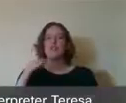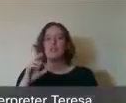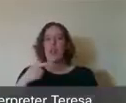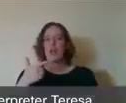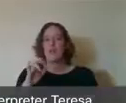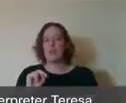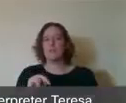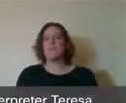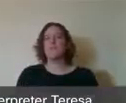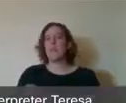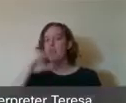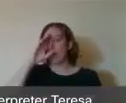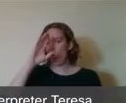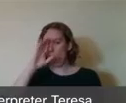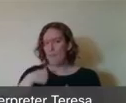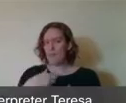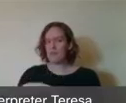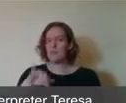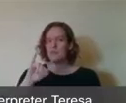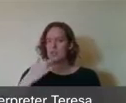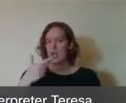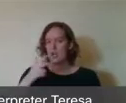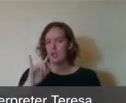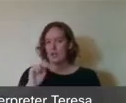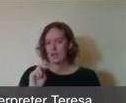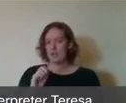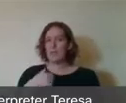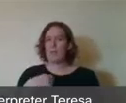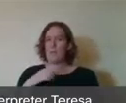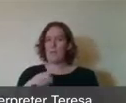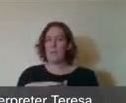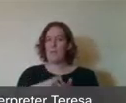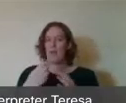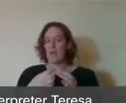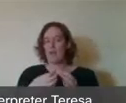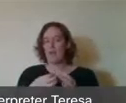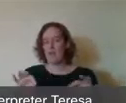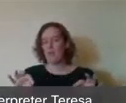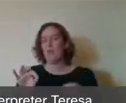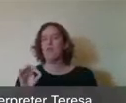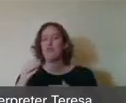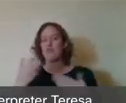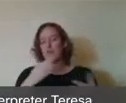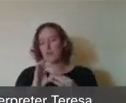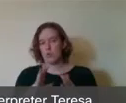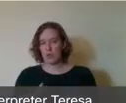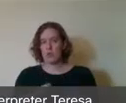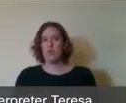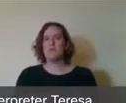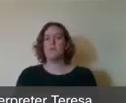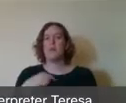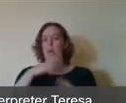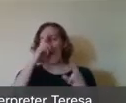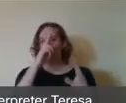Hi, my name is Jacqueline Velez. I am a bilingual service coordinator. I am honored to be part of service coordination, an integral part